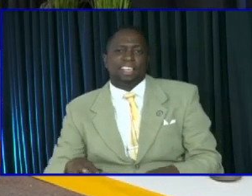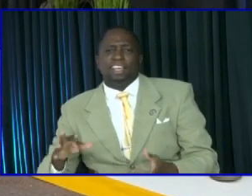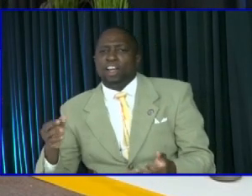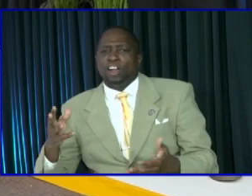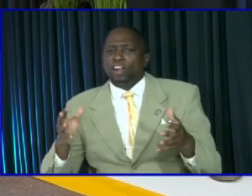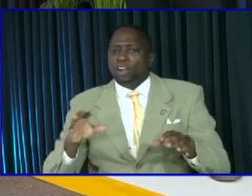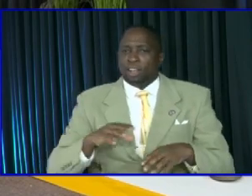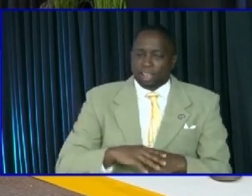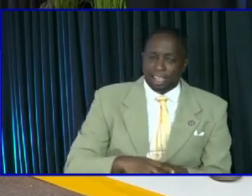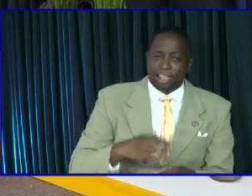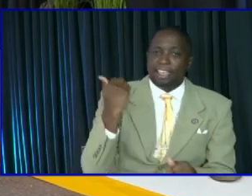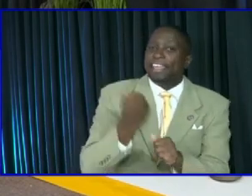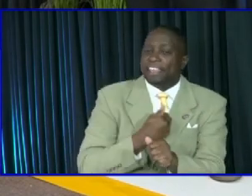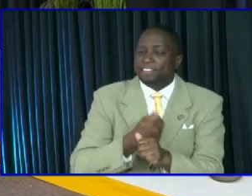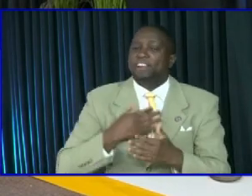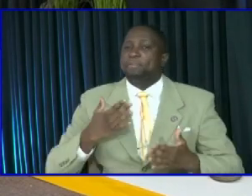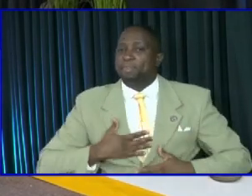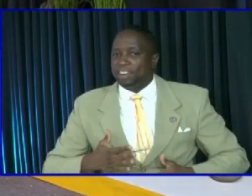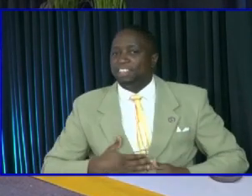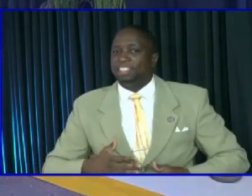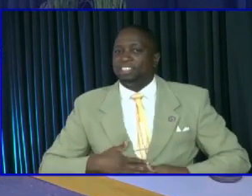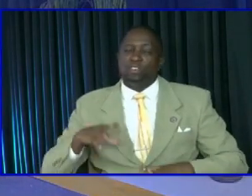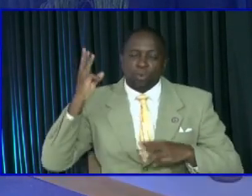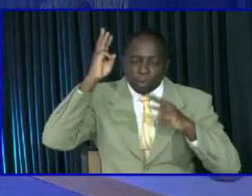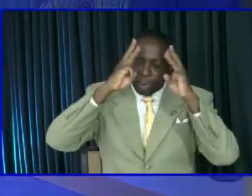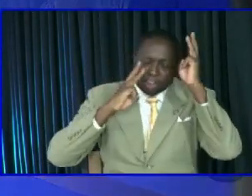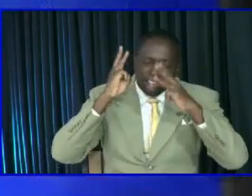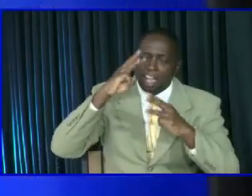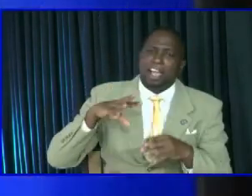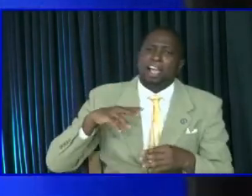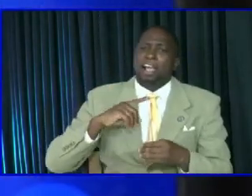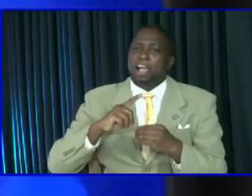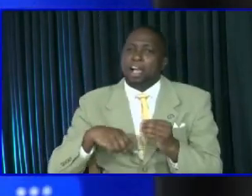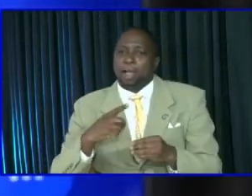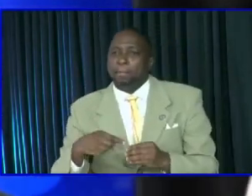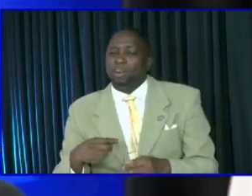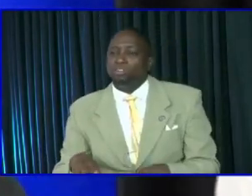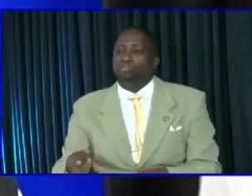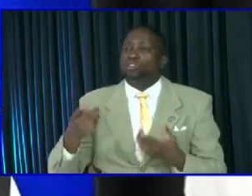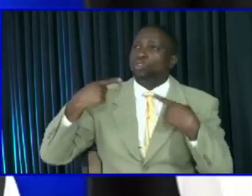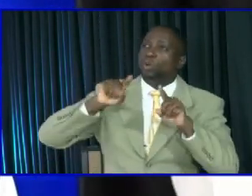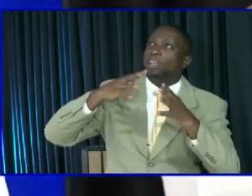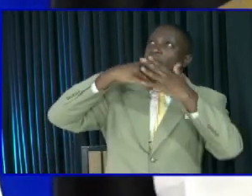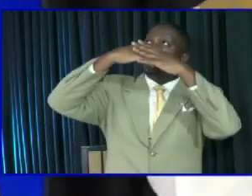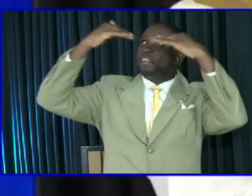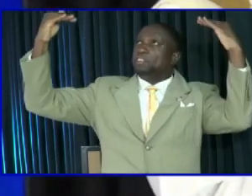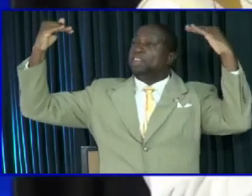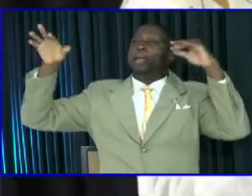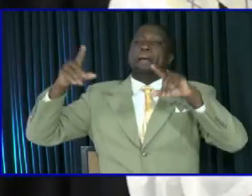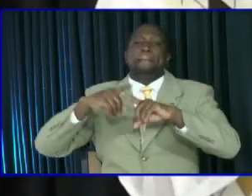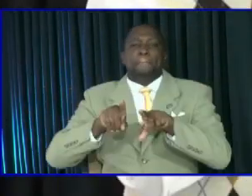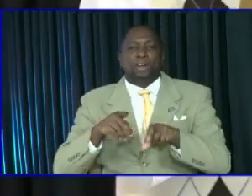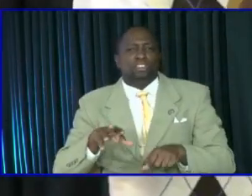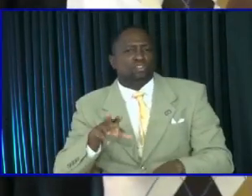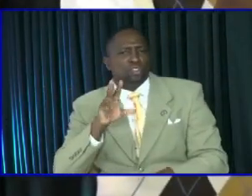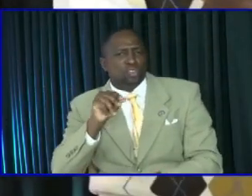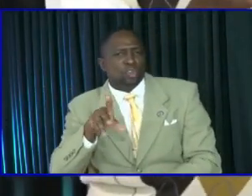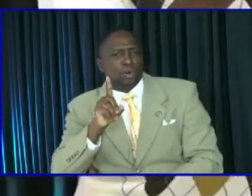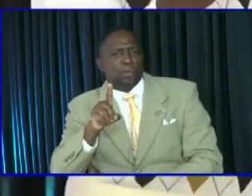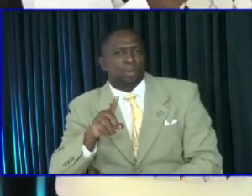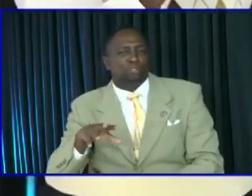time. Everybody's worried about the Adam bomb, but no one